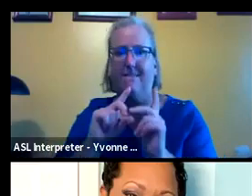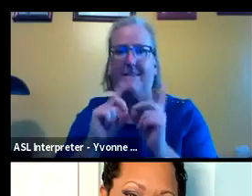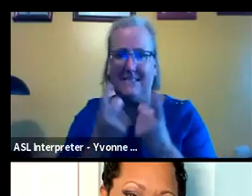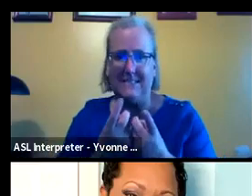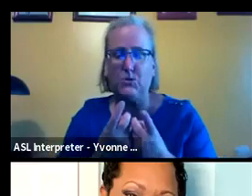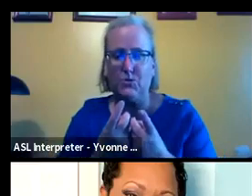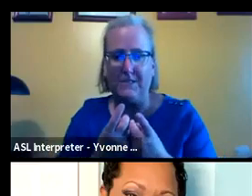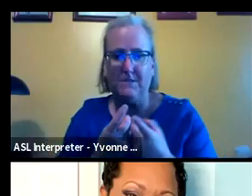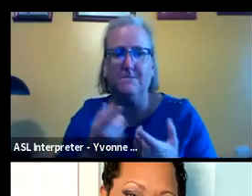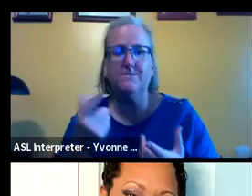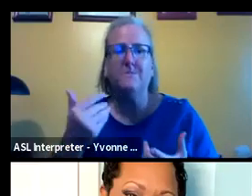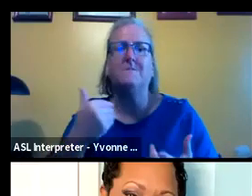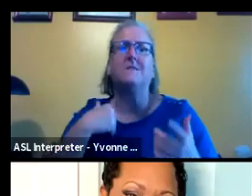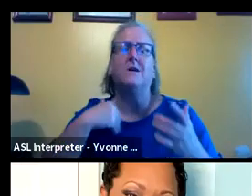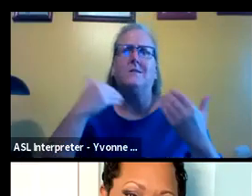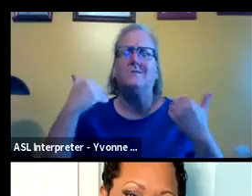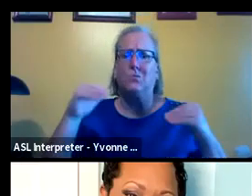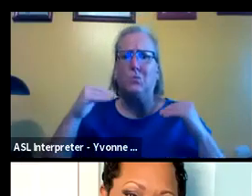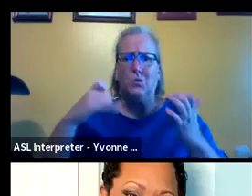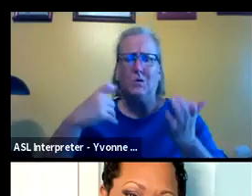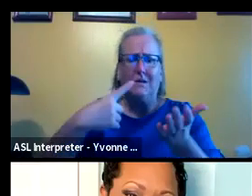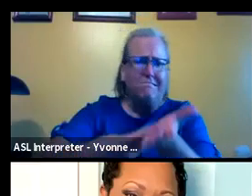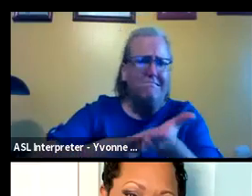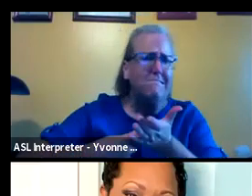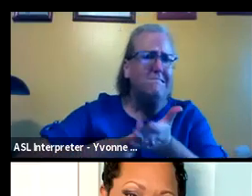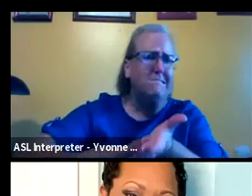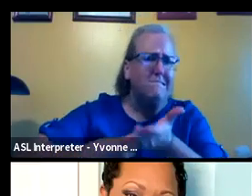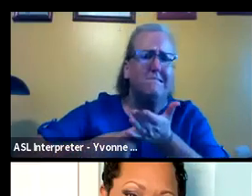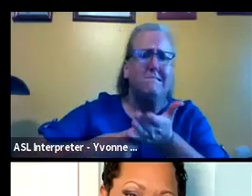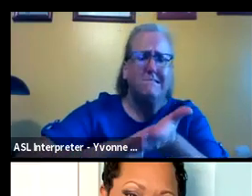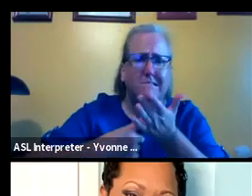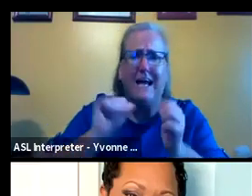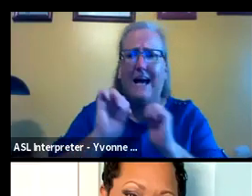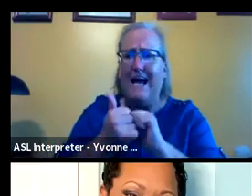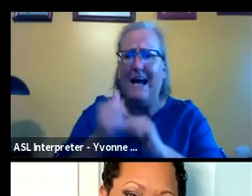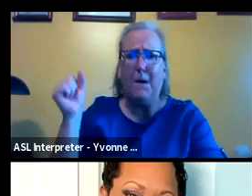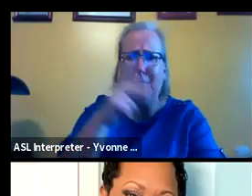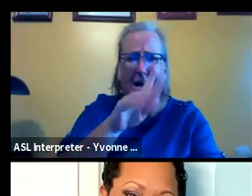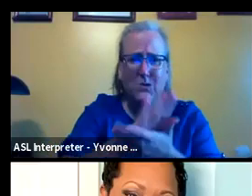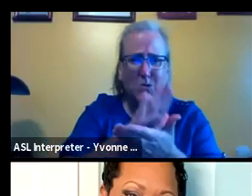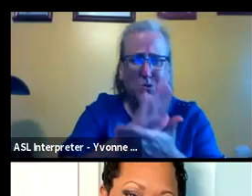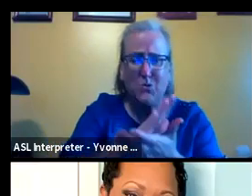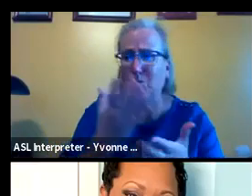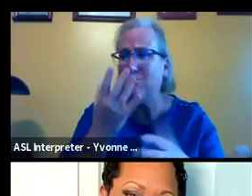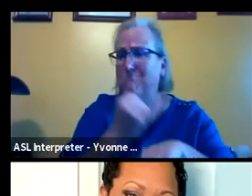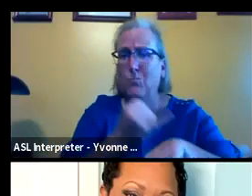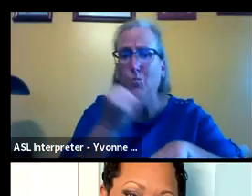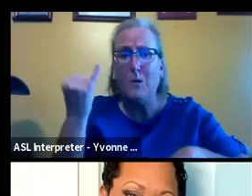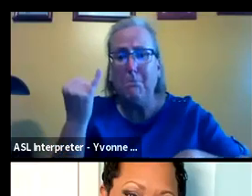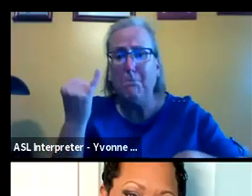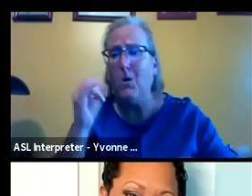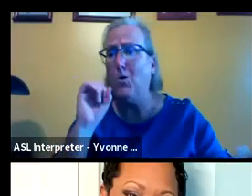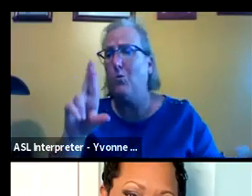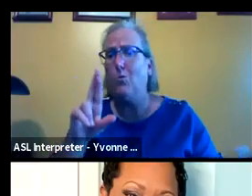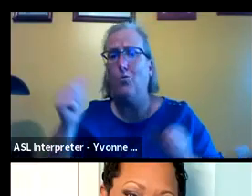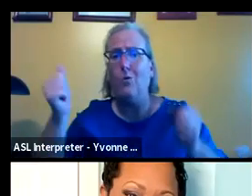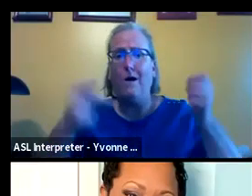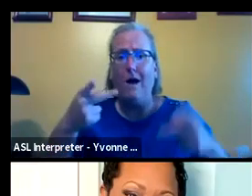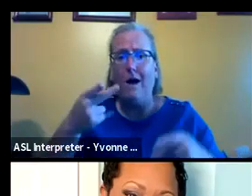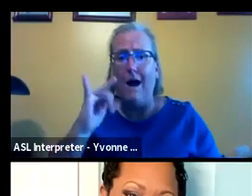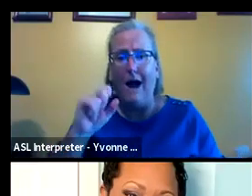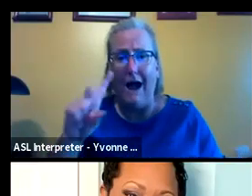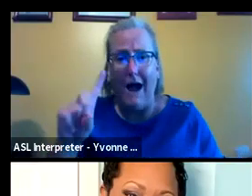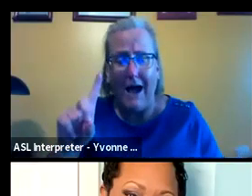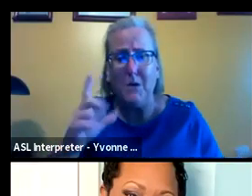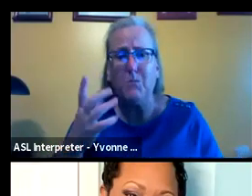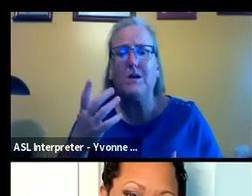There's been a great deal of debate on how to return to schools this upcoming school year, be it remote or in a hybrid situation.